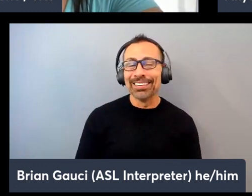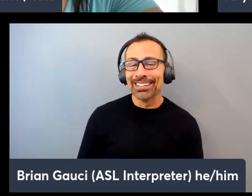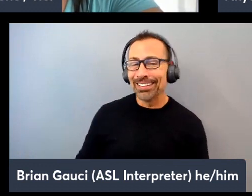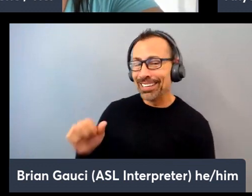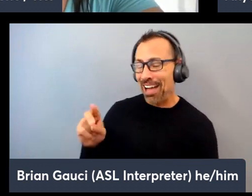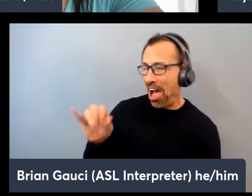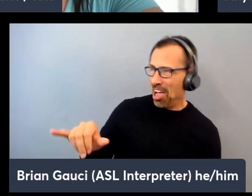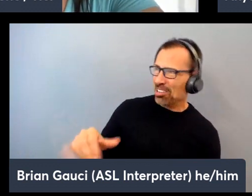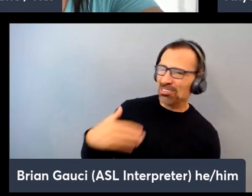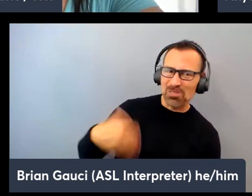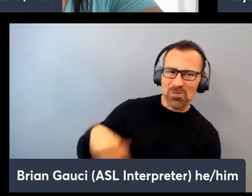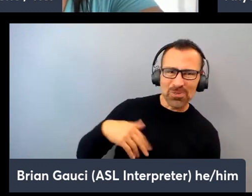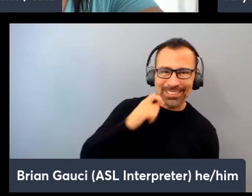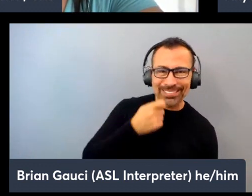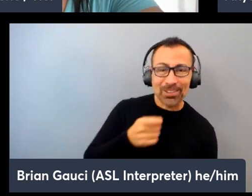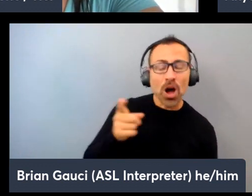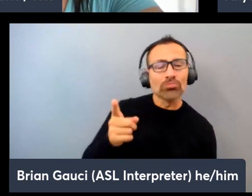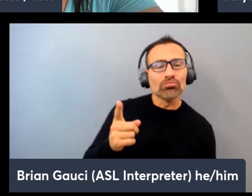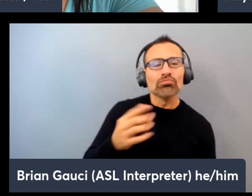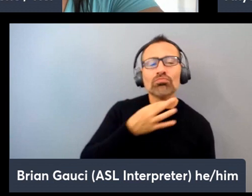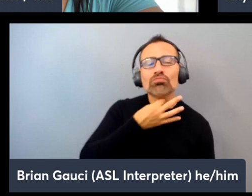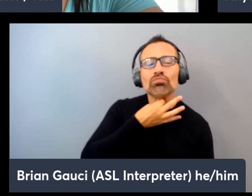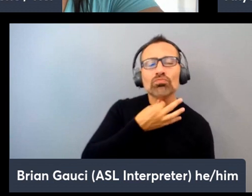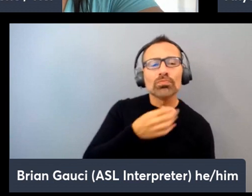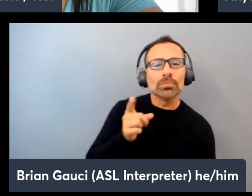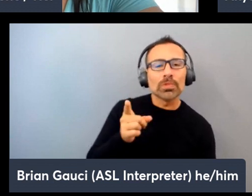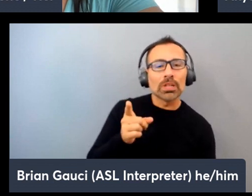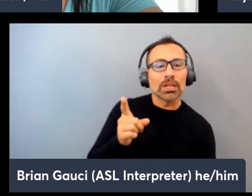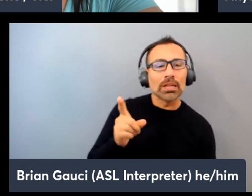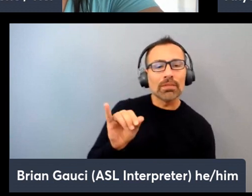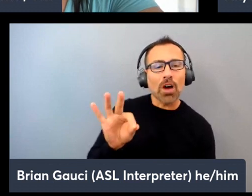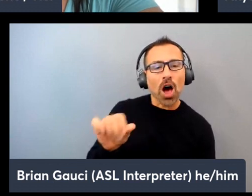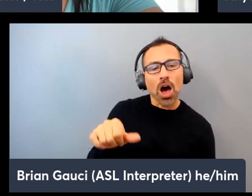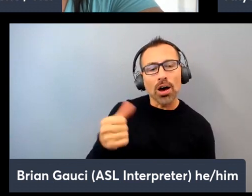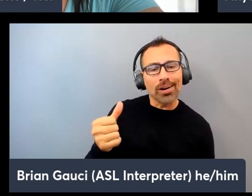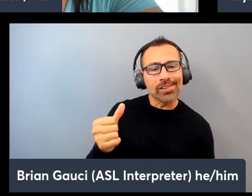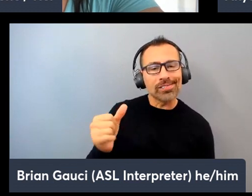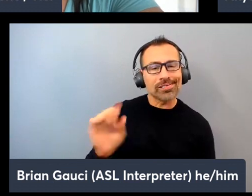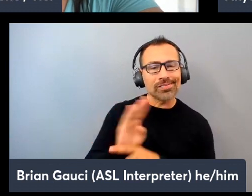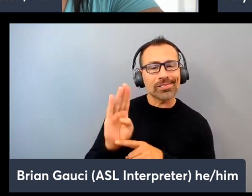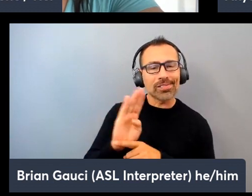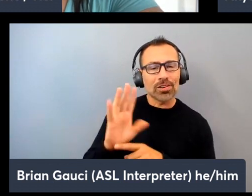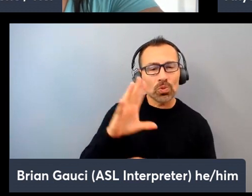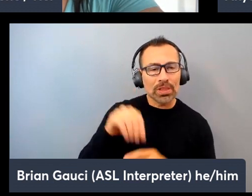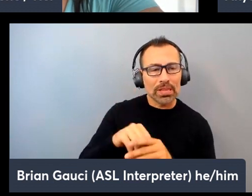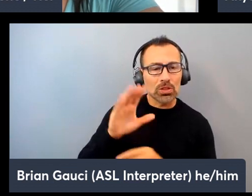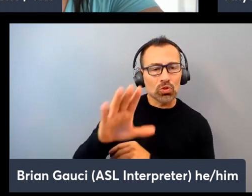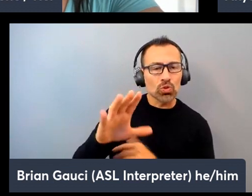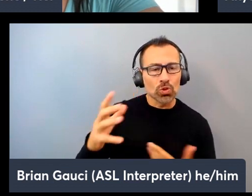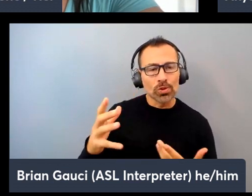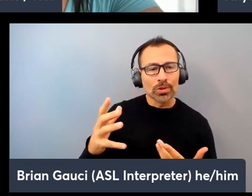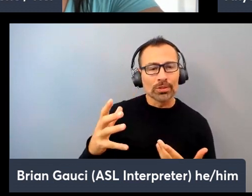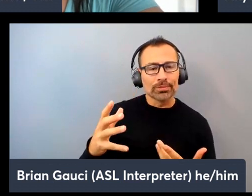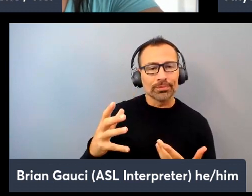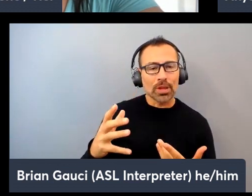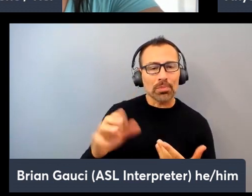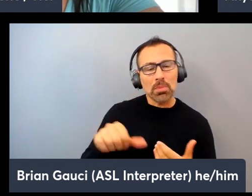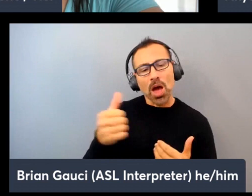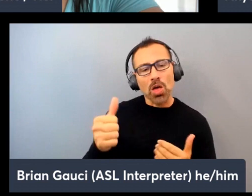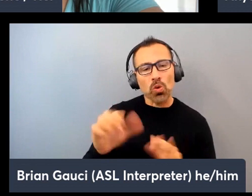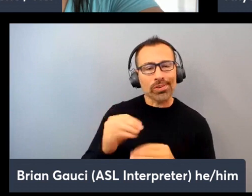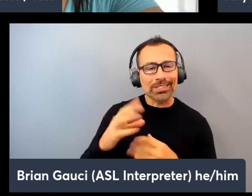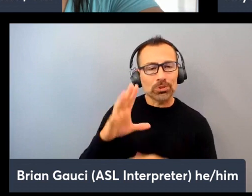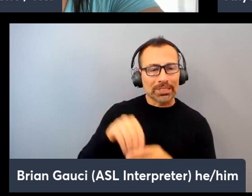quick question, I was wondering if you have, if other organizations within your enterprise are kind of following